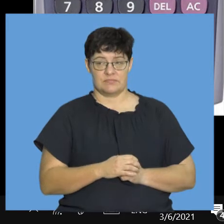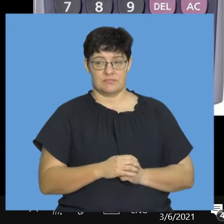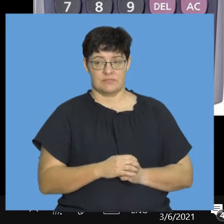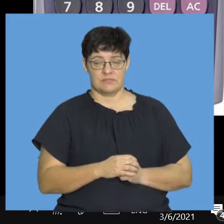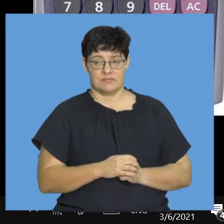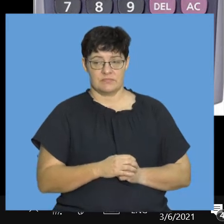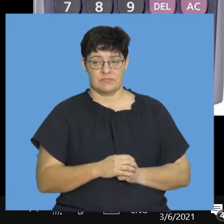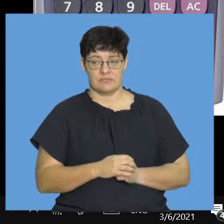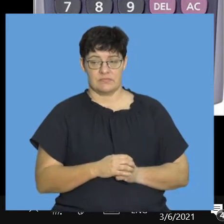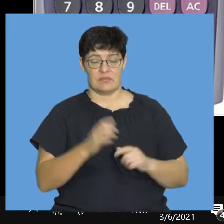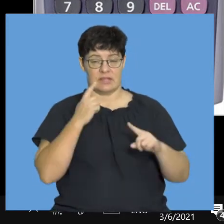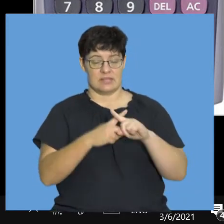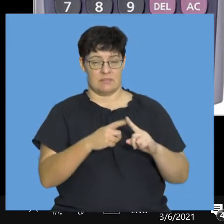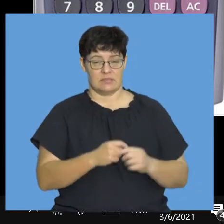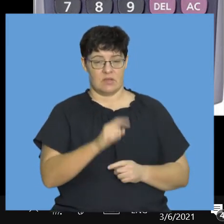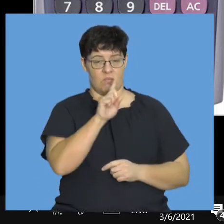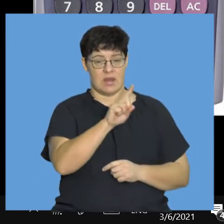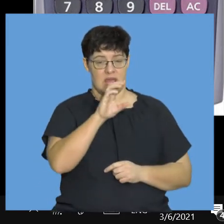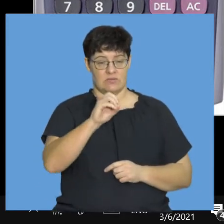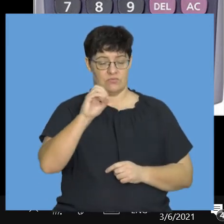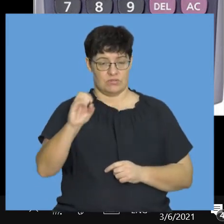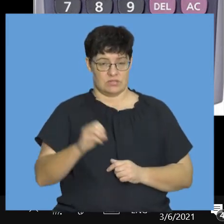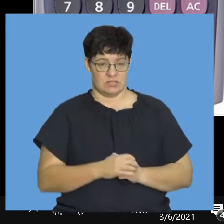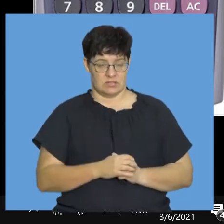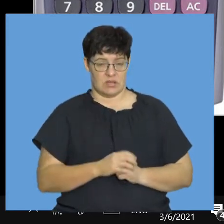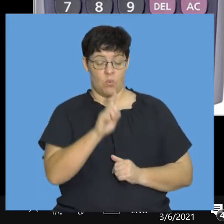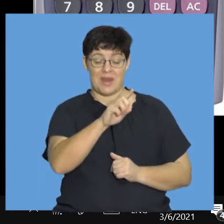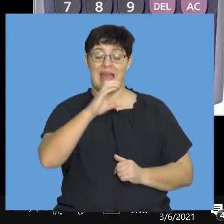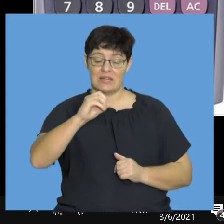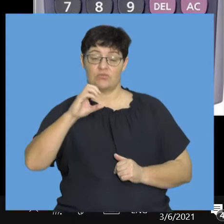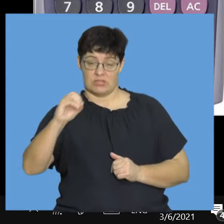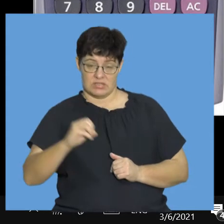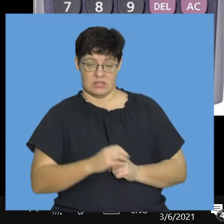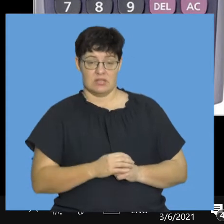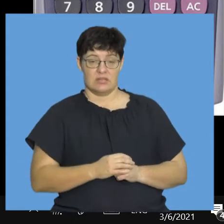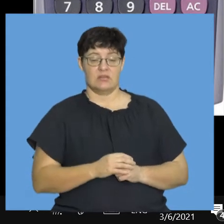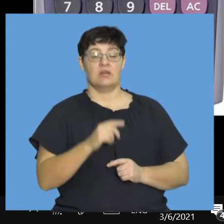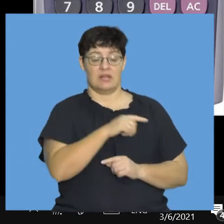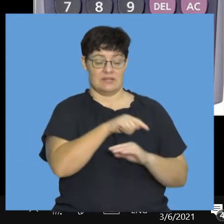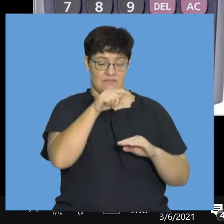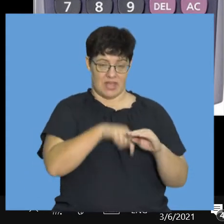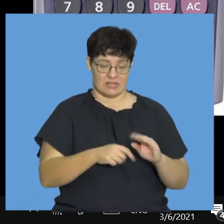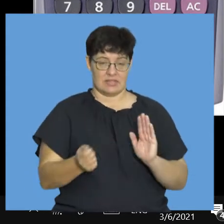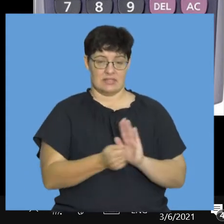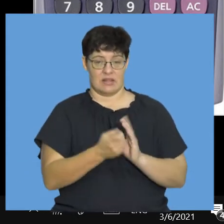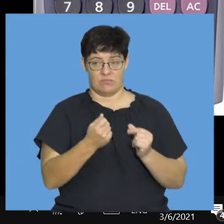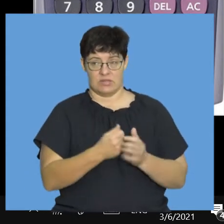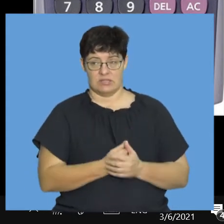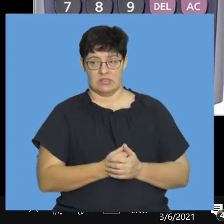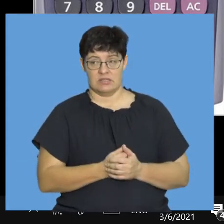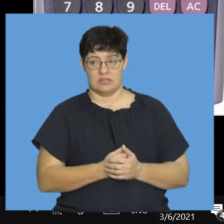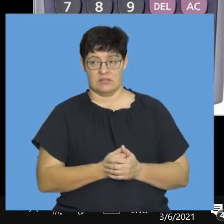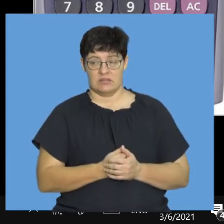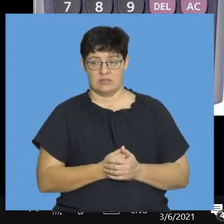there goes, times 100, which is your cost price, divided by your selling price